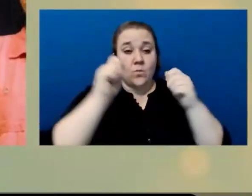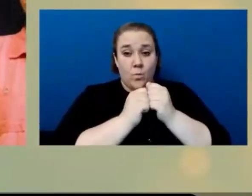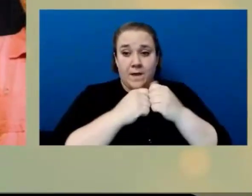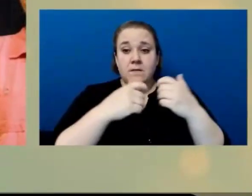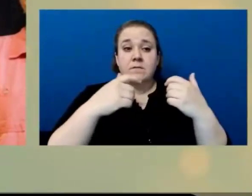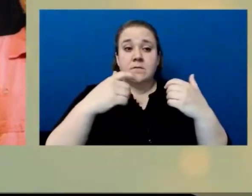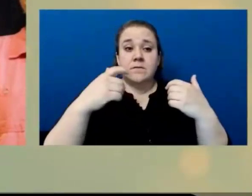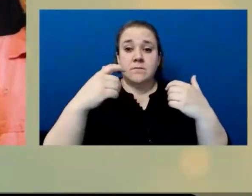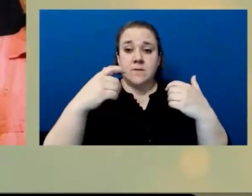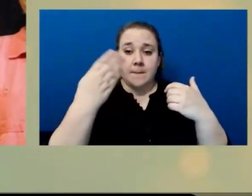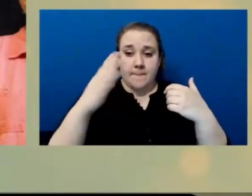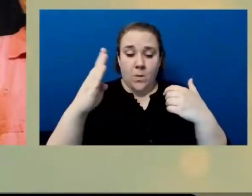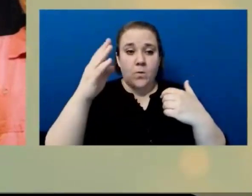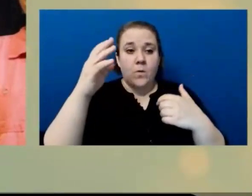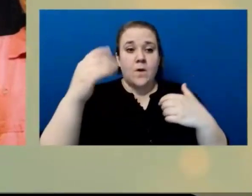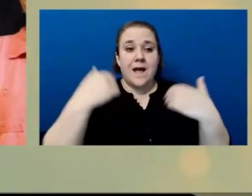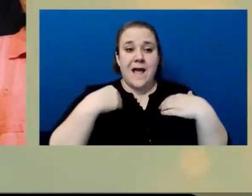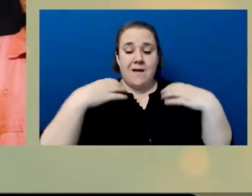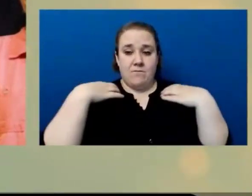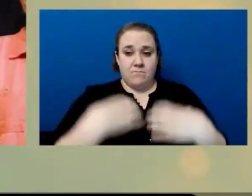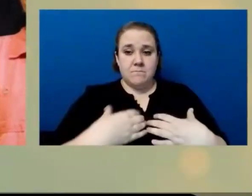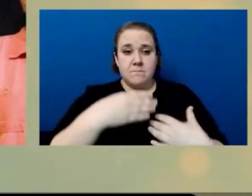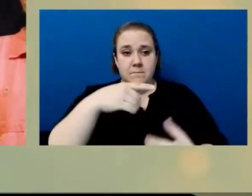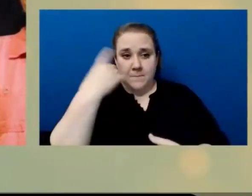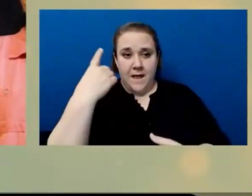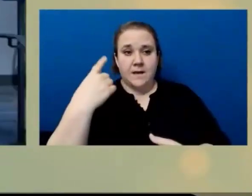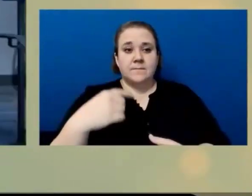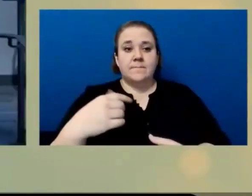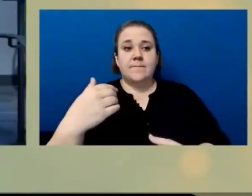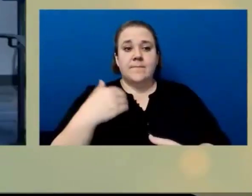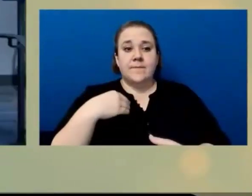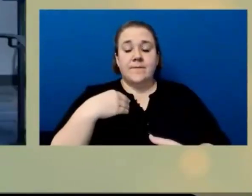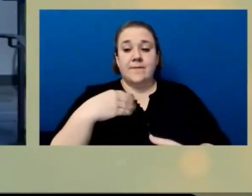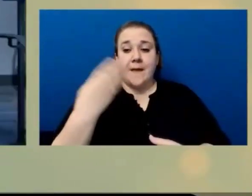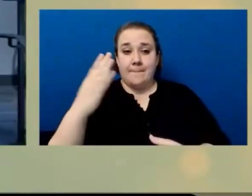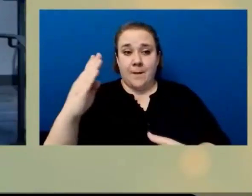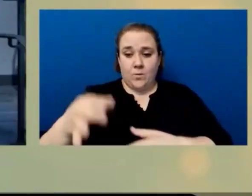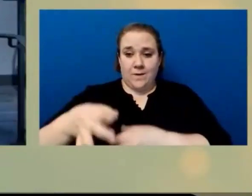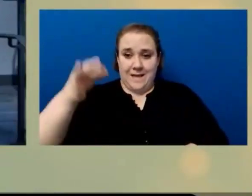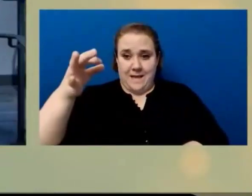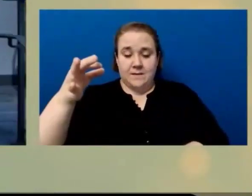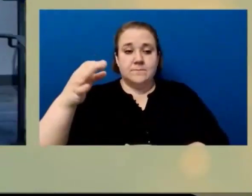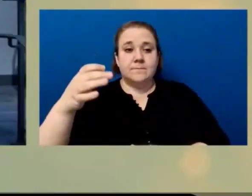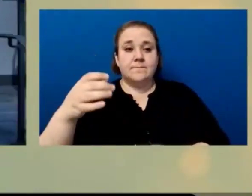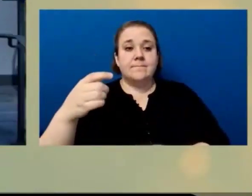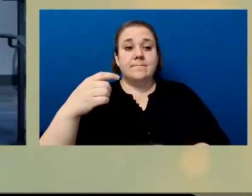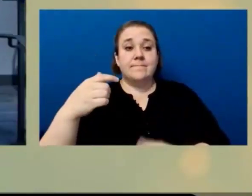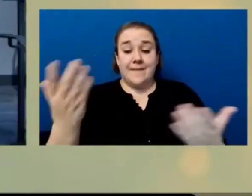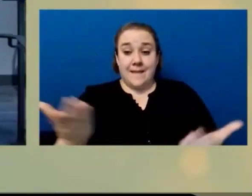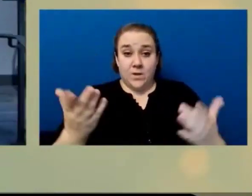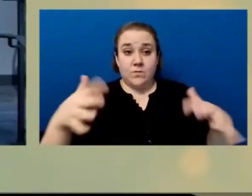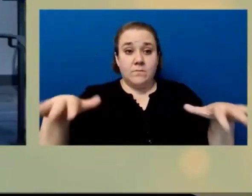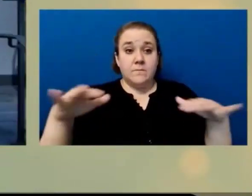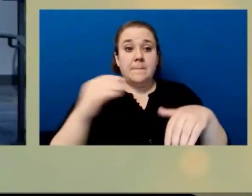abstract patterned blouse and holding a blue blind cane, and I am joined by members of our